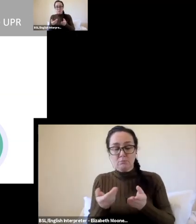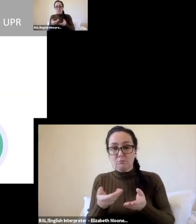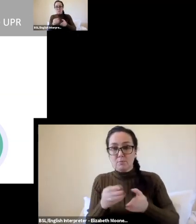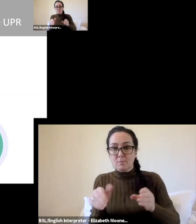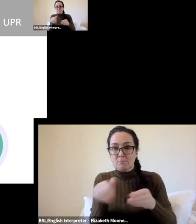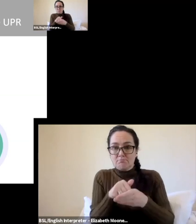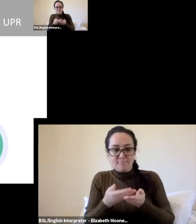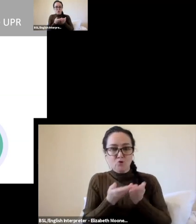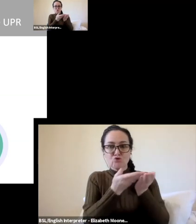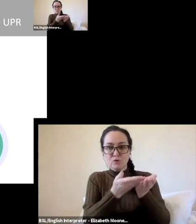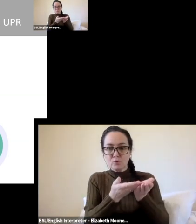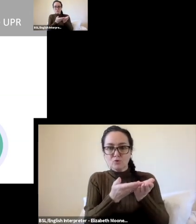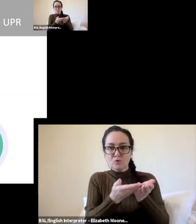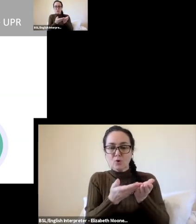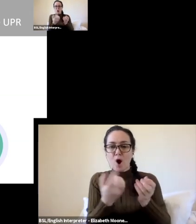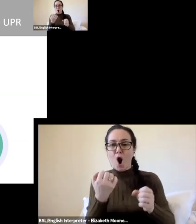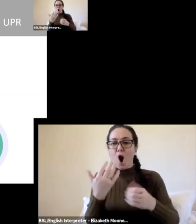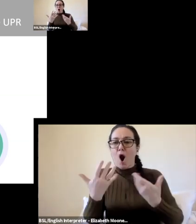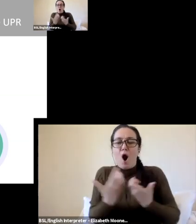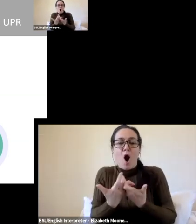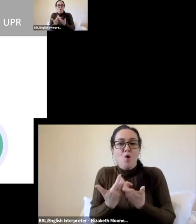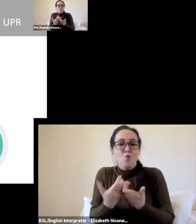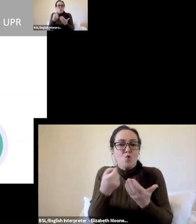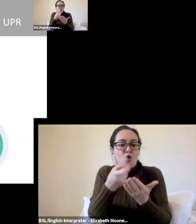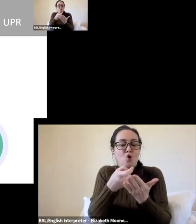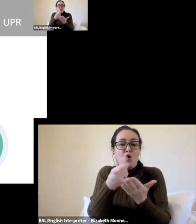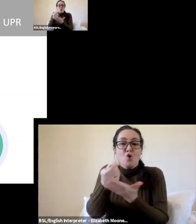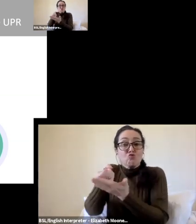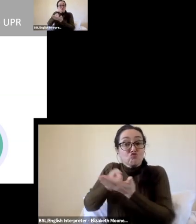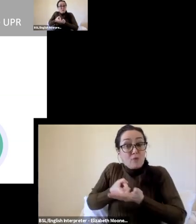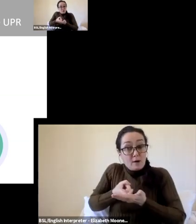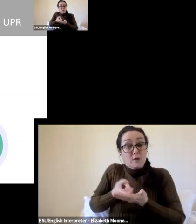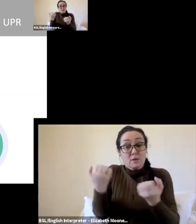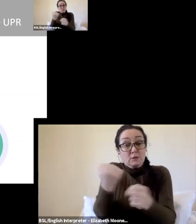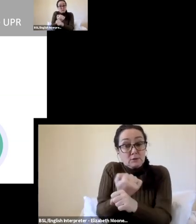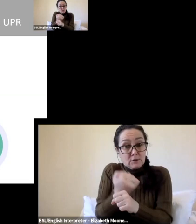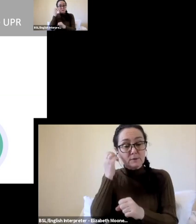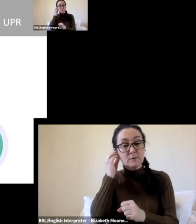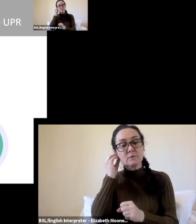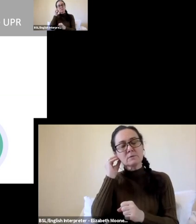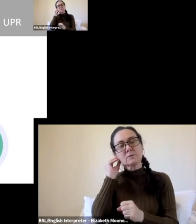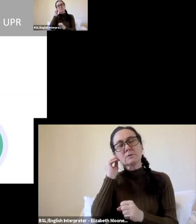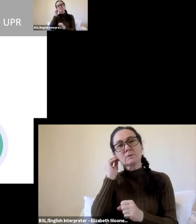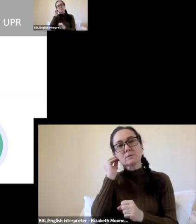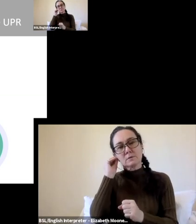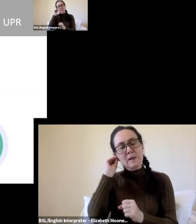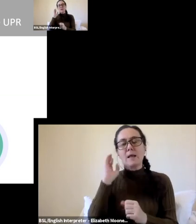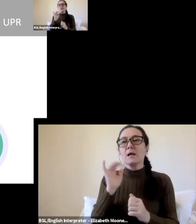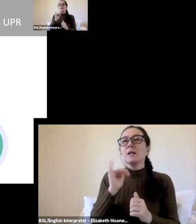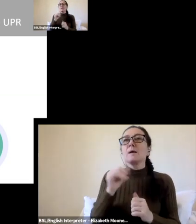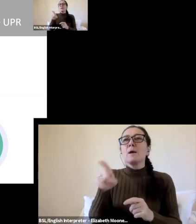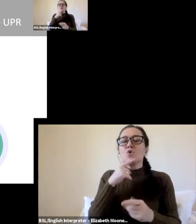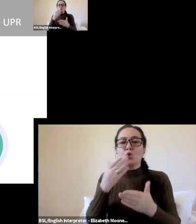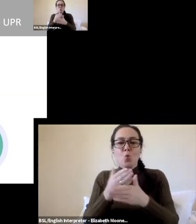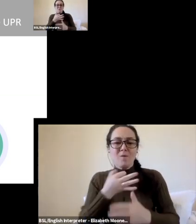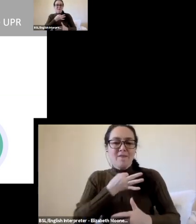That means that through your work, your daily work that you conduct with, for example, vulnerable groups, with children, with women,